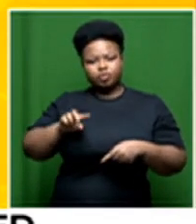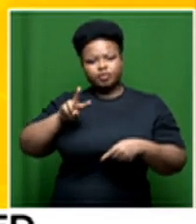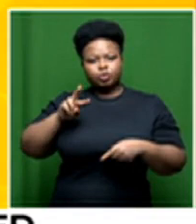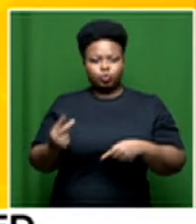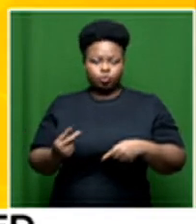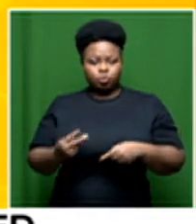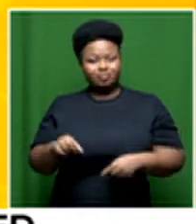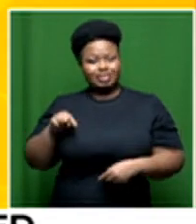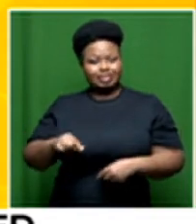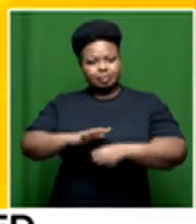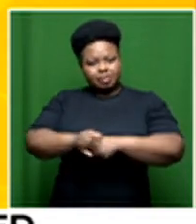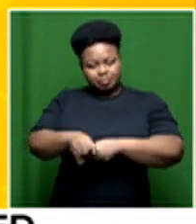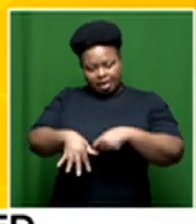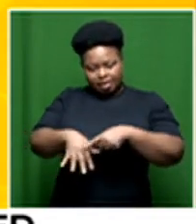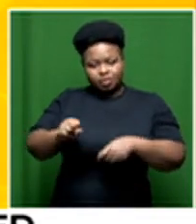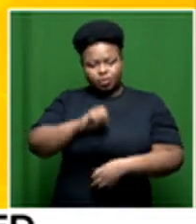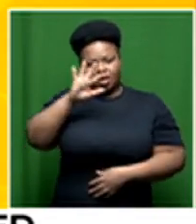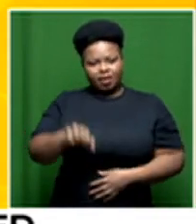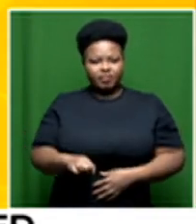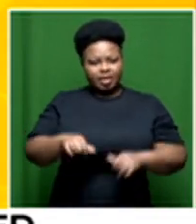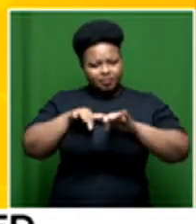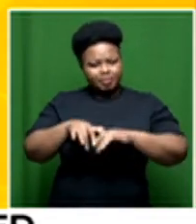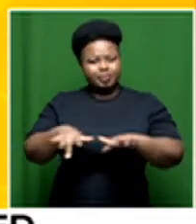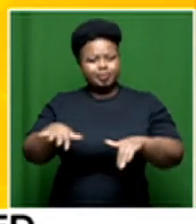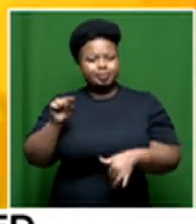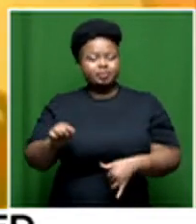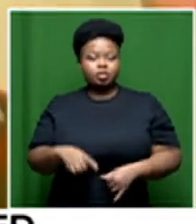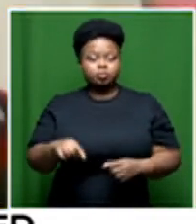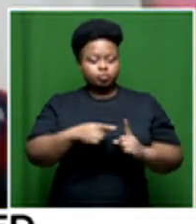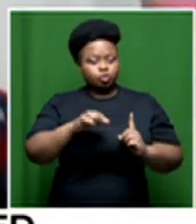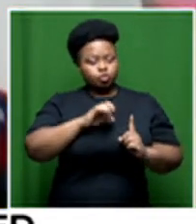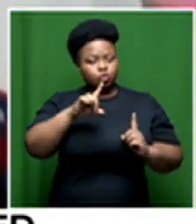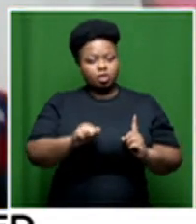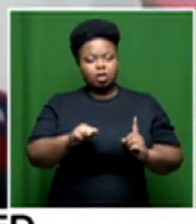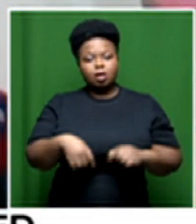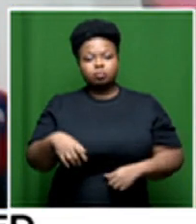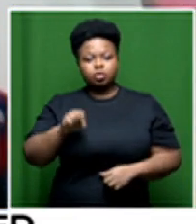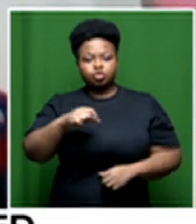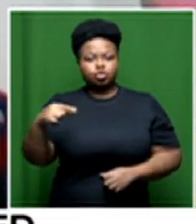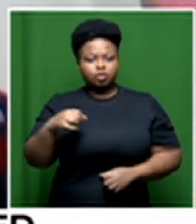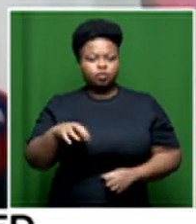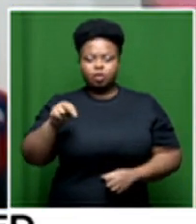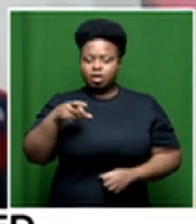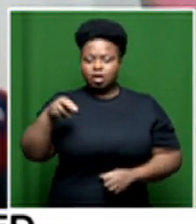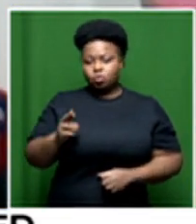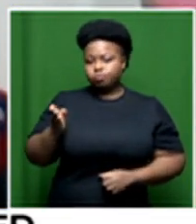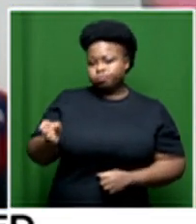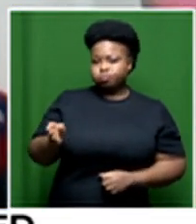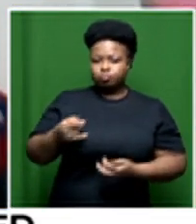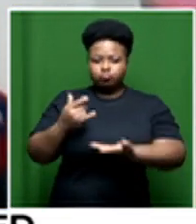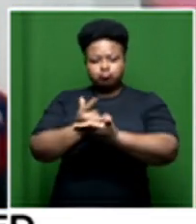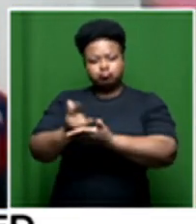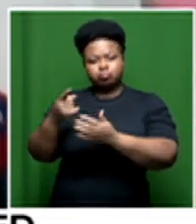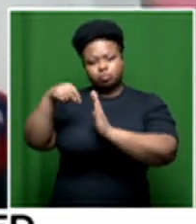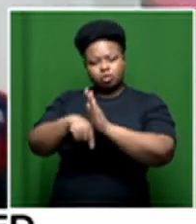501Y.V2 variant. That, of course, the variant that was found here in South Africa. Zola Saphetha, the General Secretary of Nehawu, joins us to talk a little bit